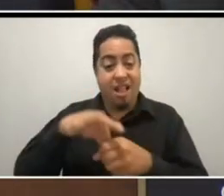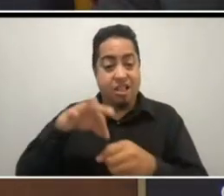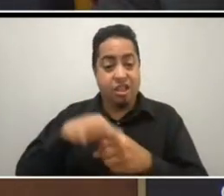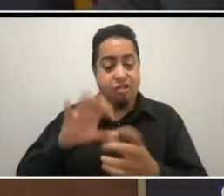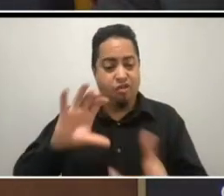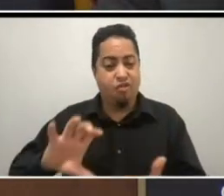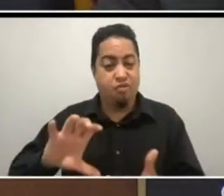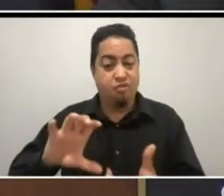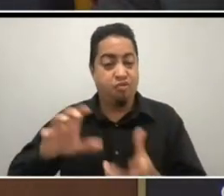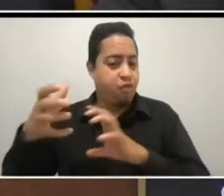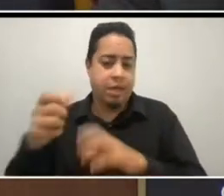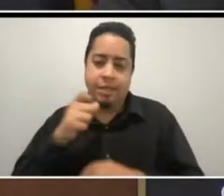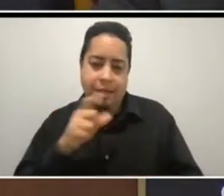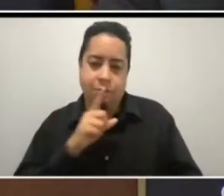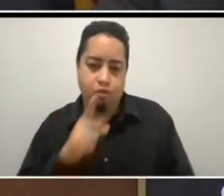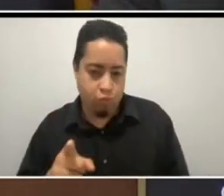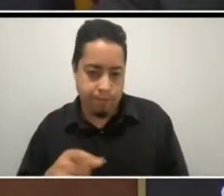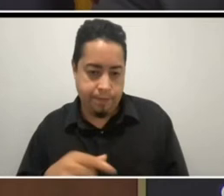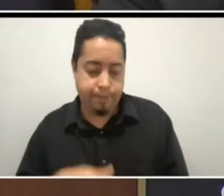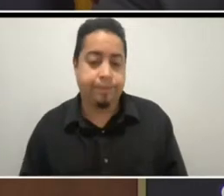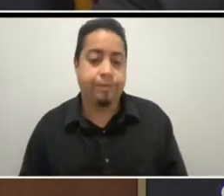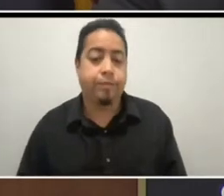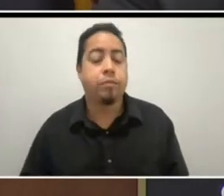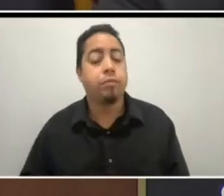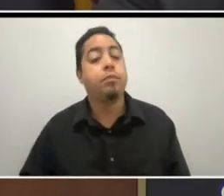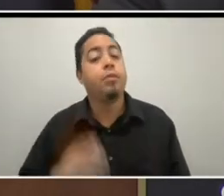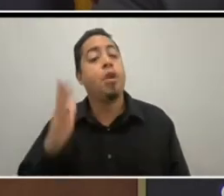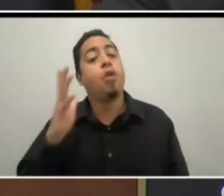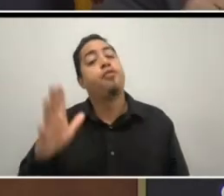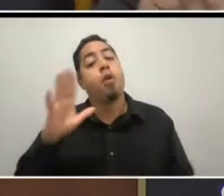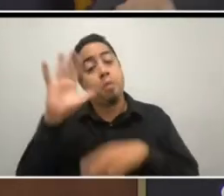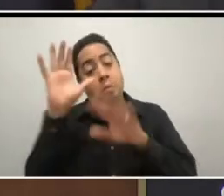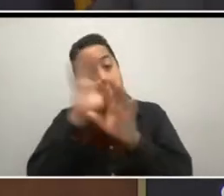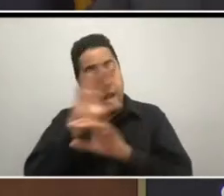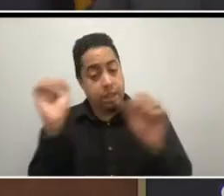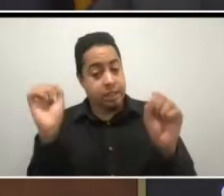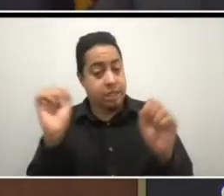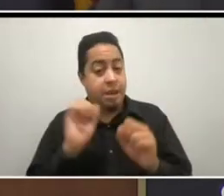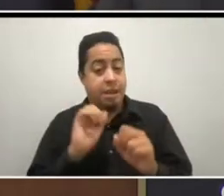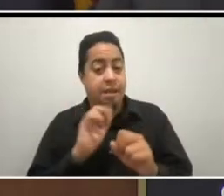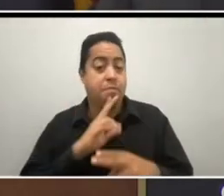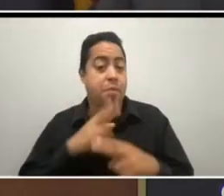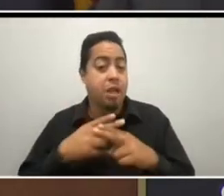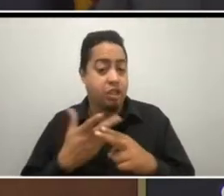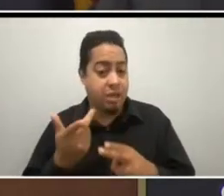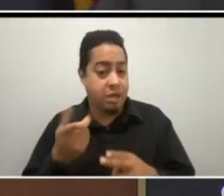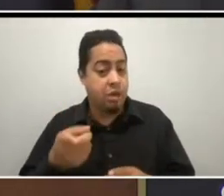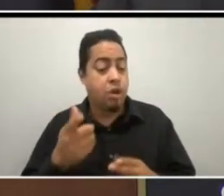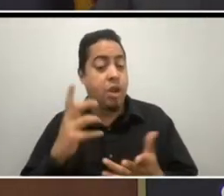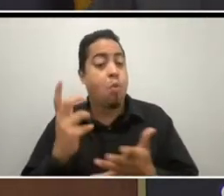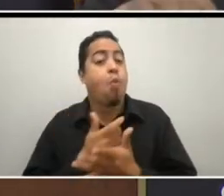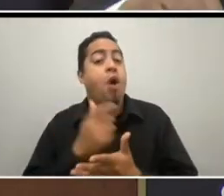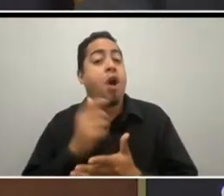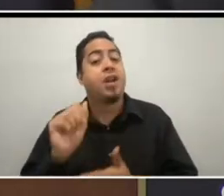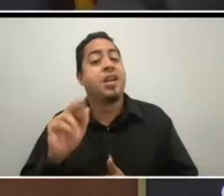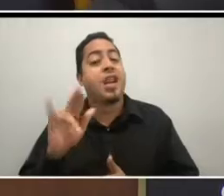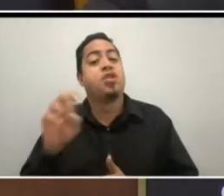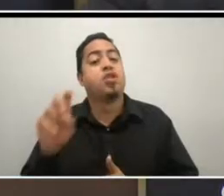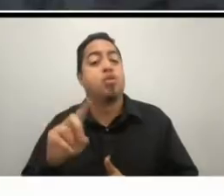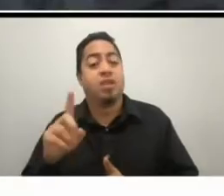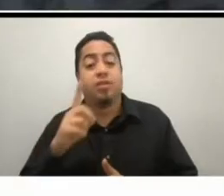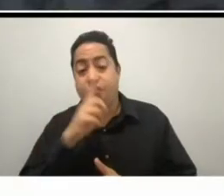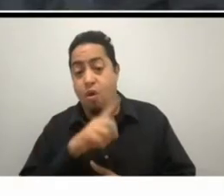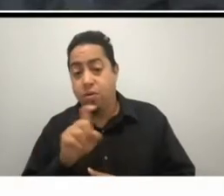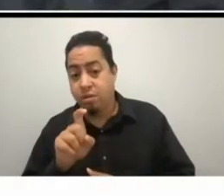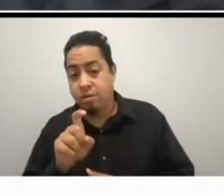And when the former president in his statement today claimed that you told him that he won Arizona, is that also false? That